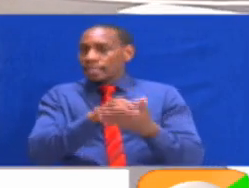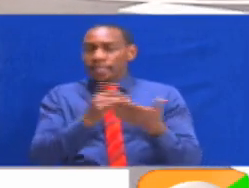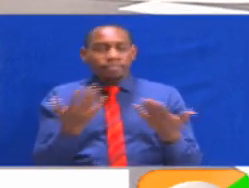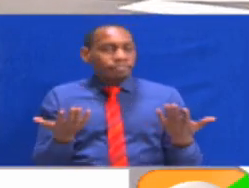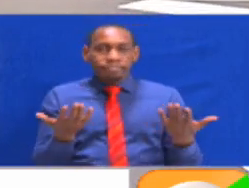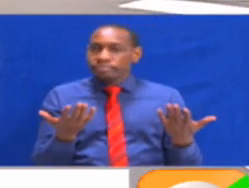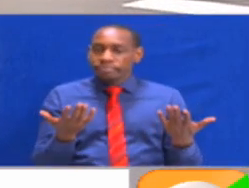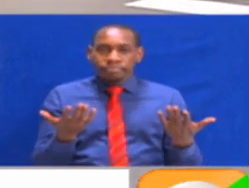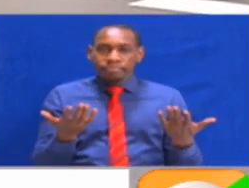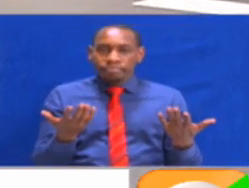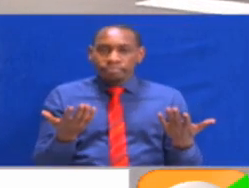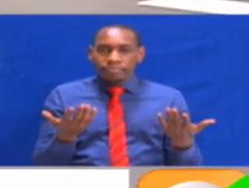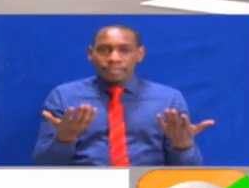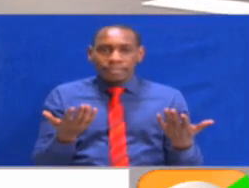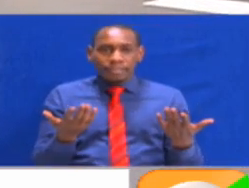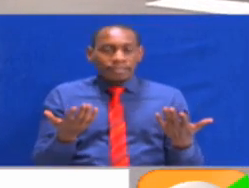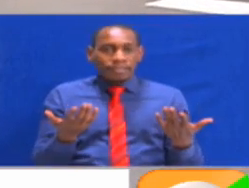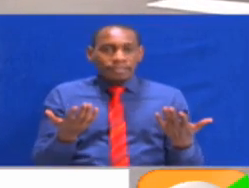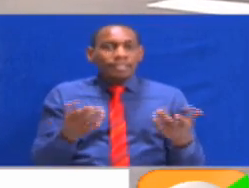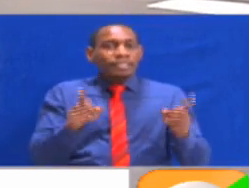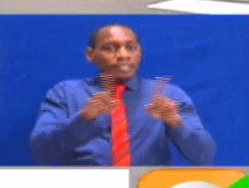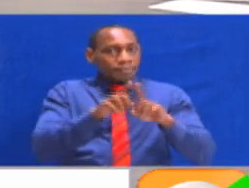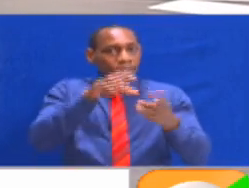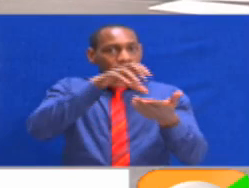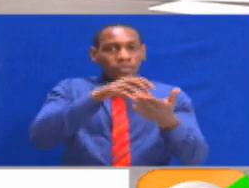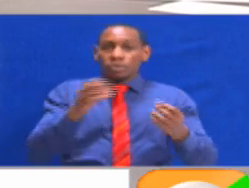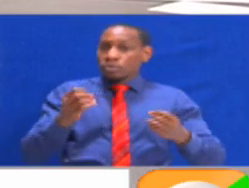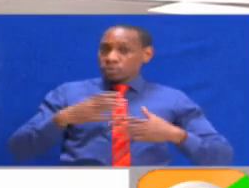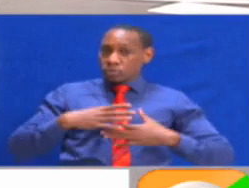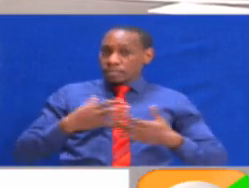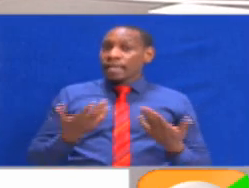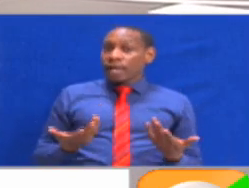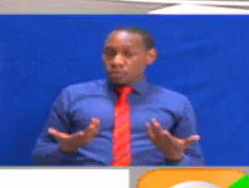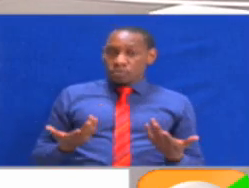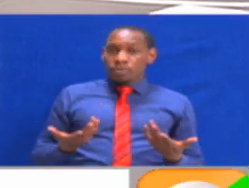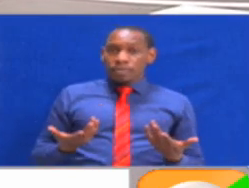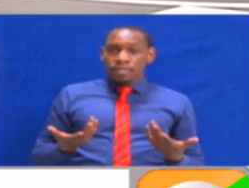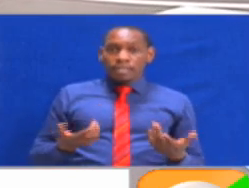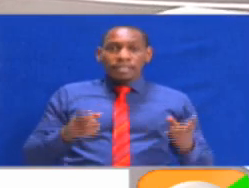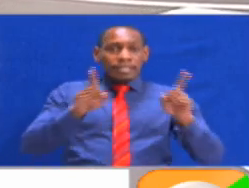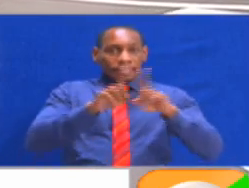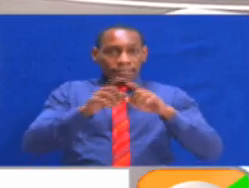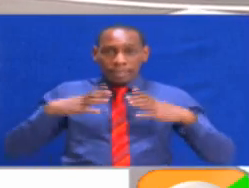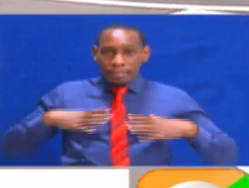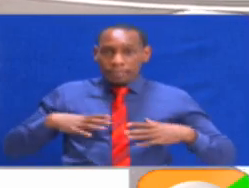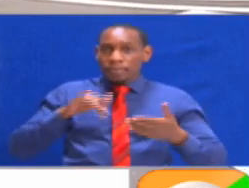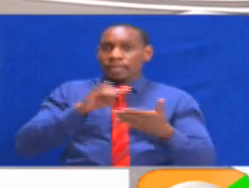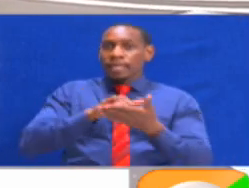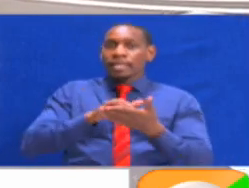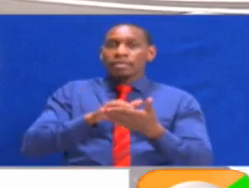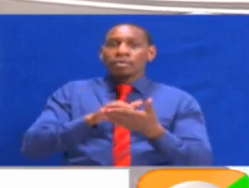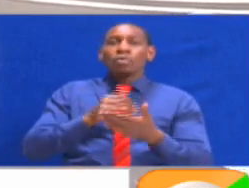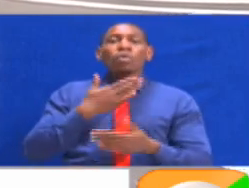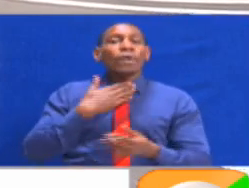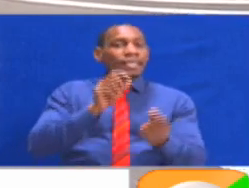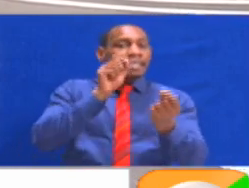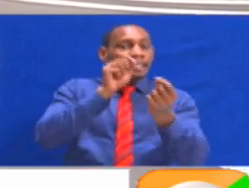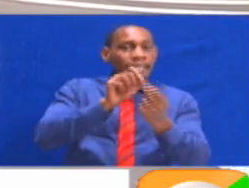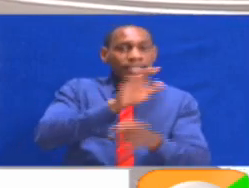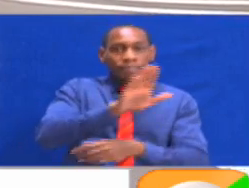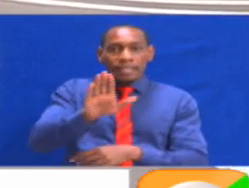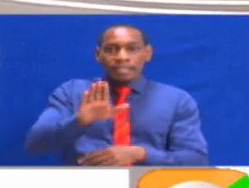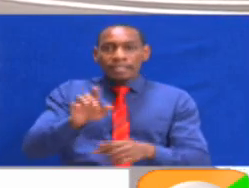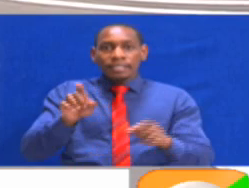actually is the kind of thing that is shocking, in the sense that, I mean, those people who come to take the test and